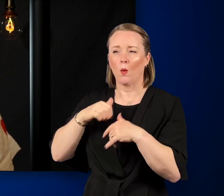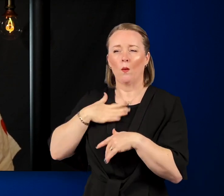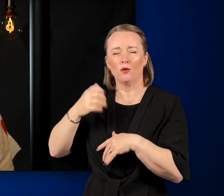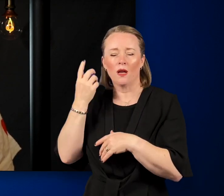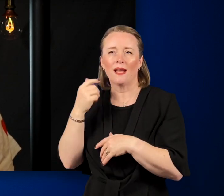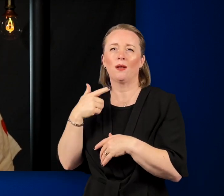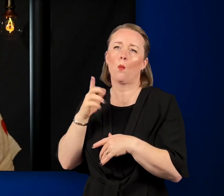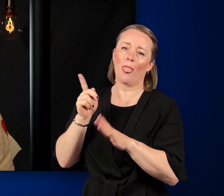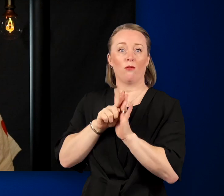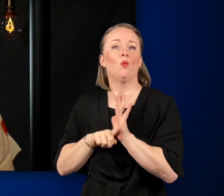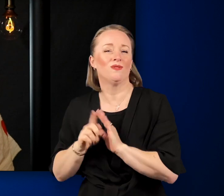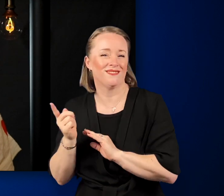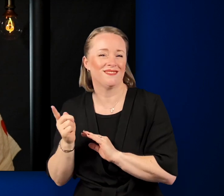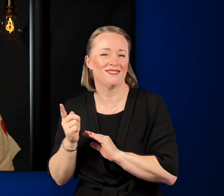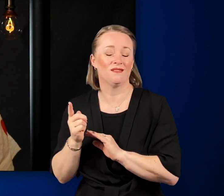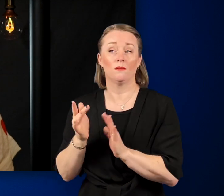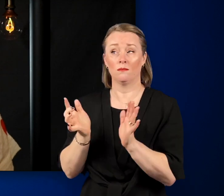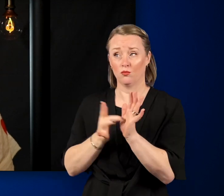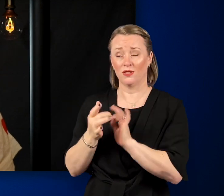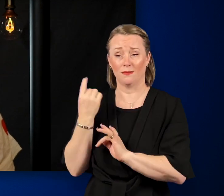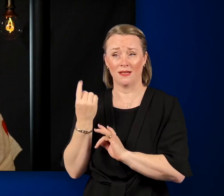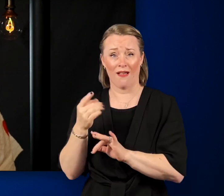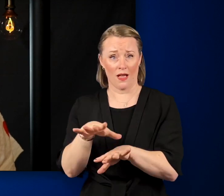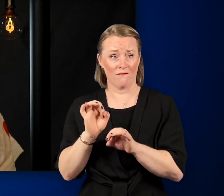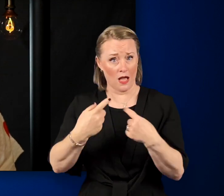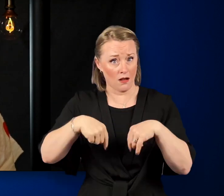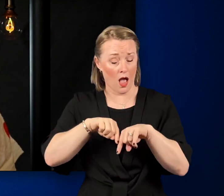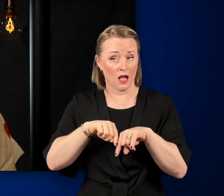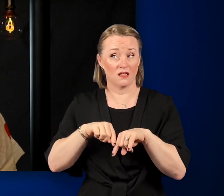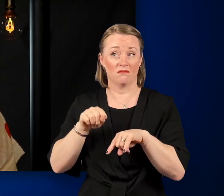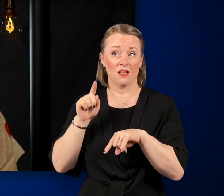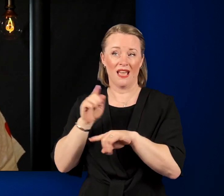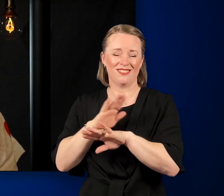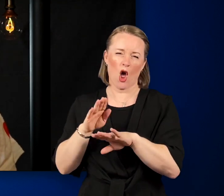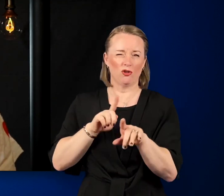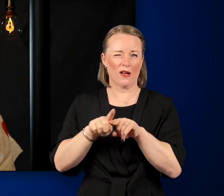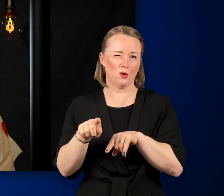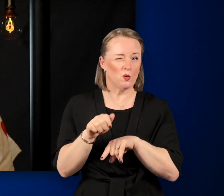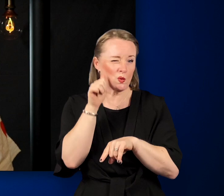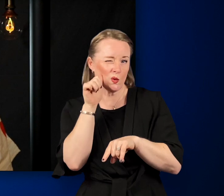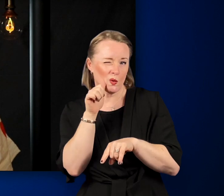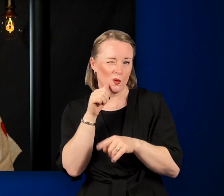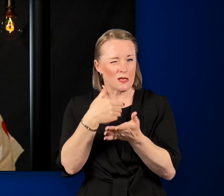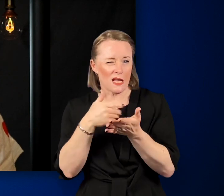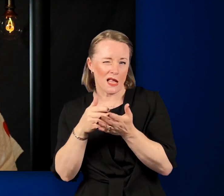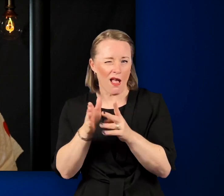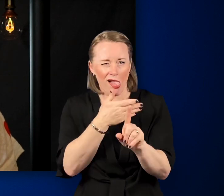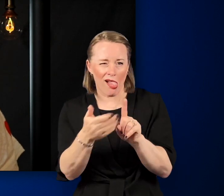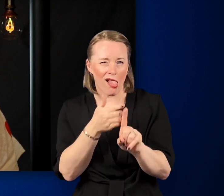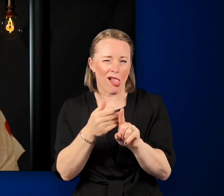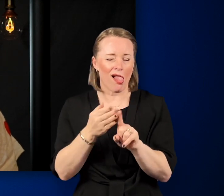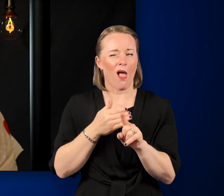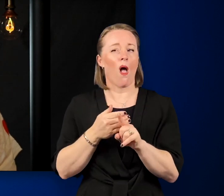that it's not going to be easy. He has no tricksy sales patter. There's no hidden terms and conditions. There are no